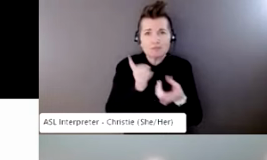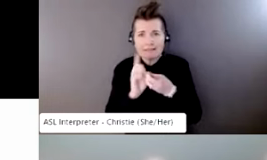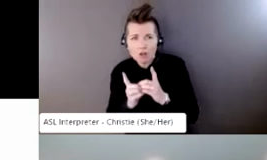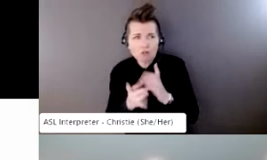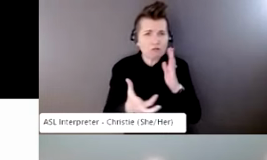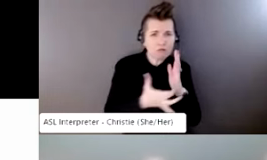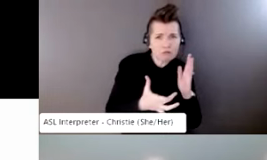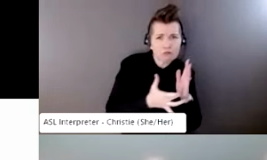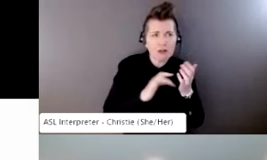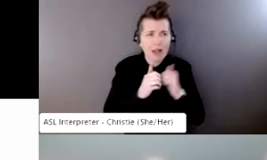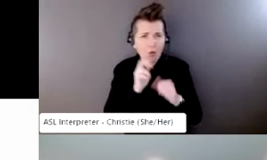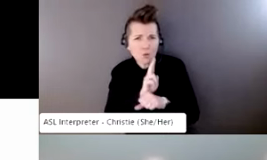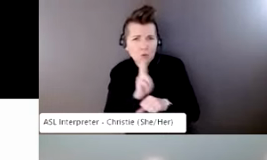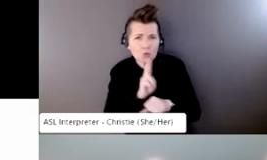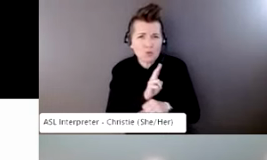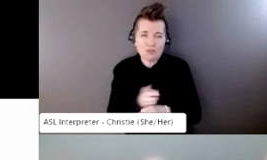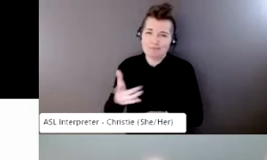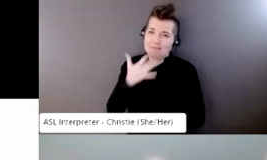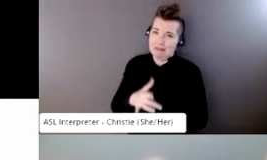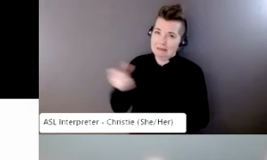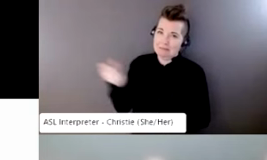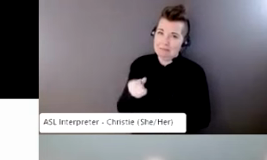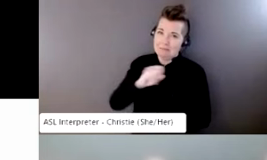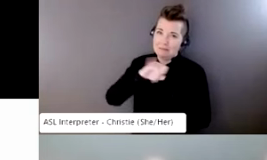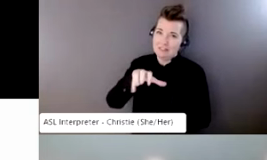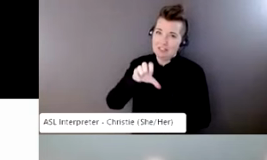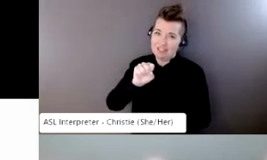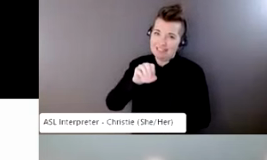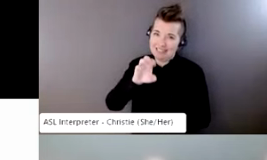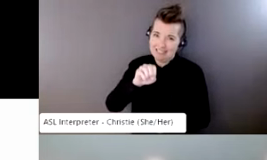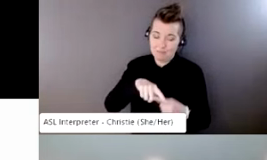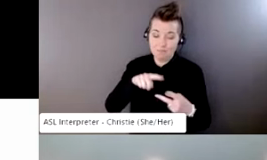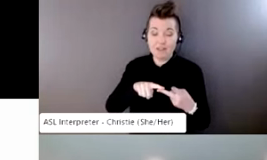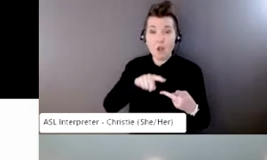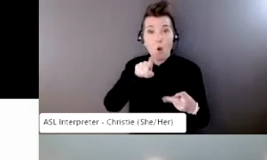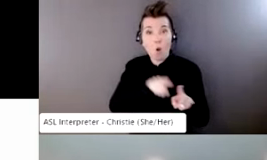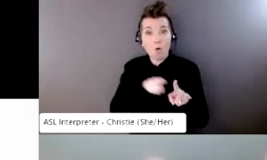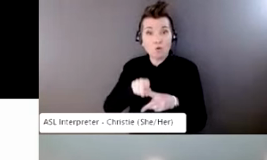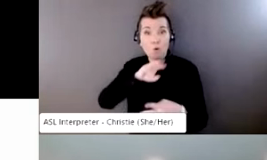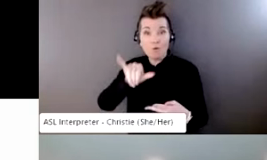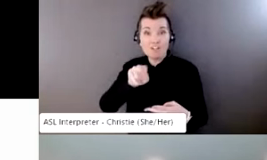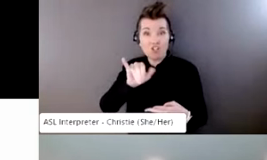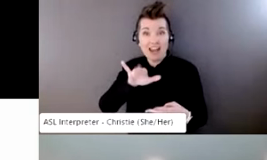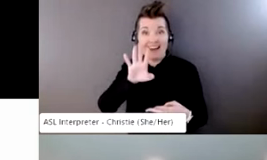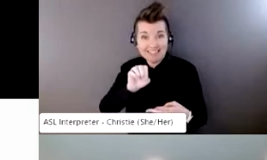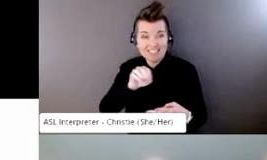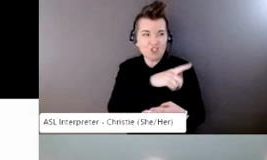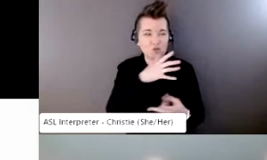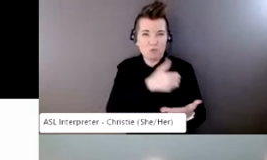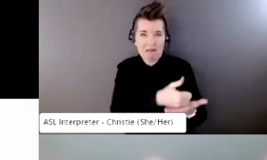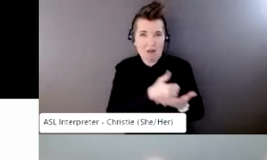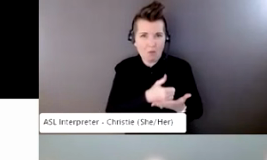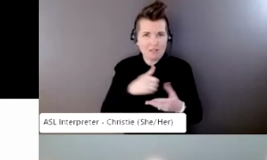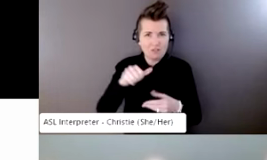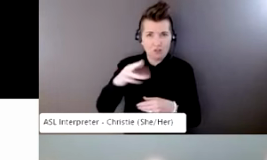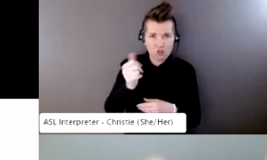We're very happy to have Jesse Smith with us. We also have Janice on screen, who is going to be our moderator in the chat box, sharing